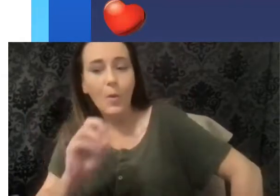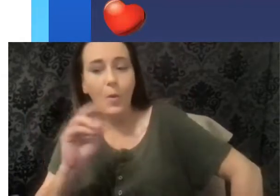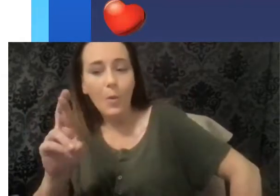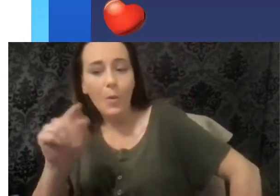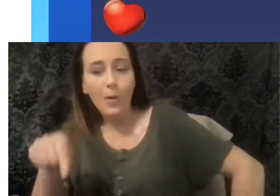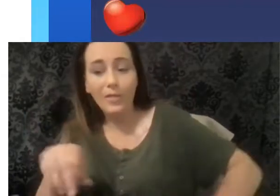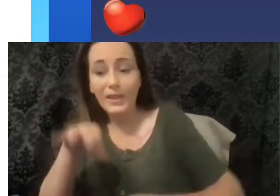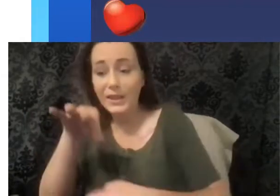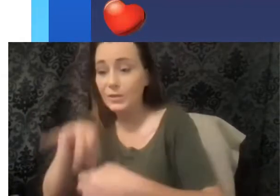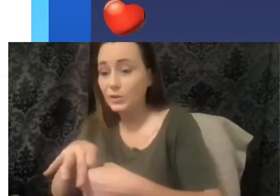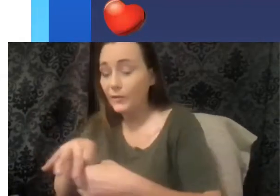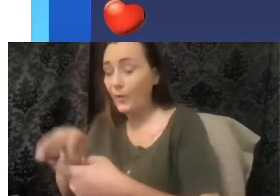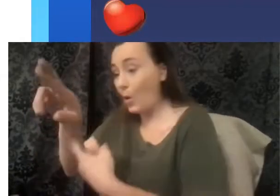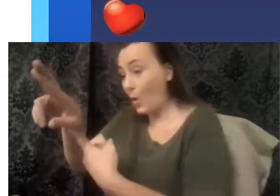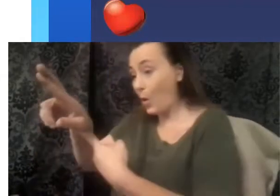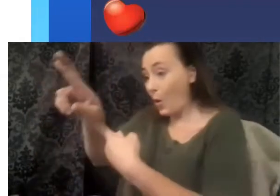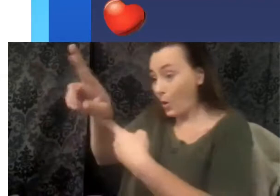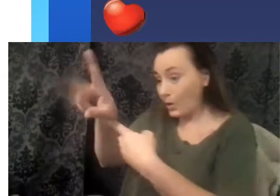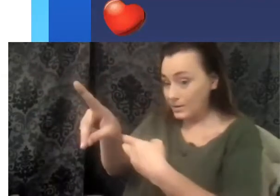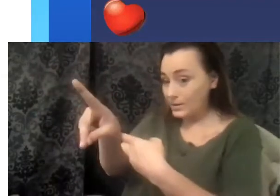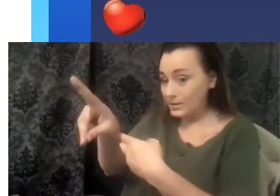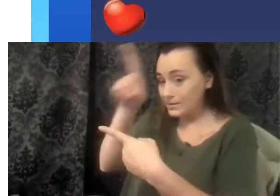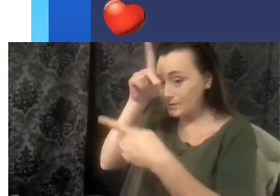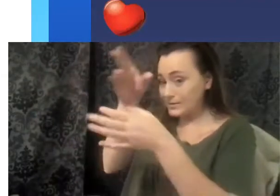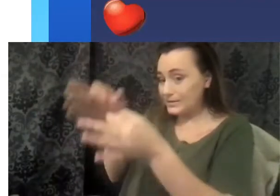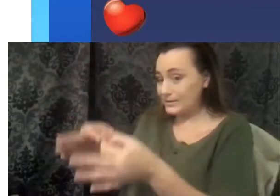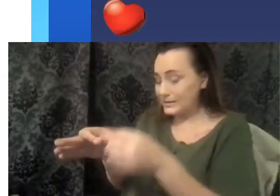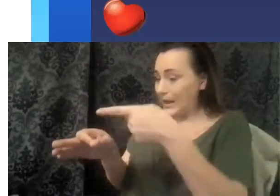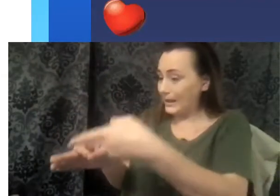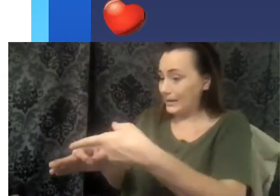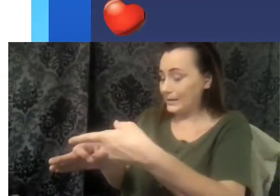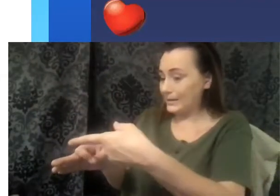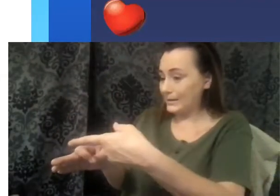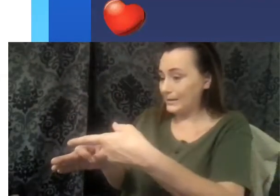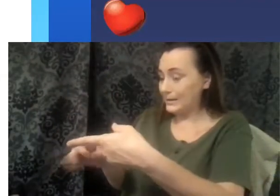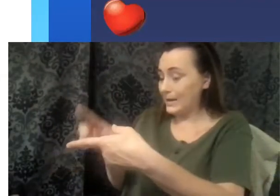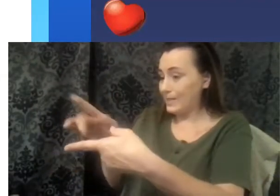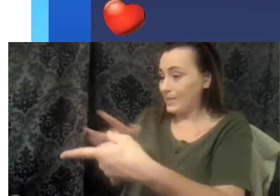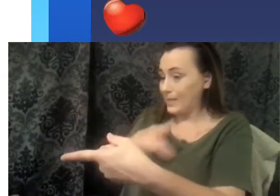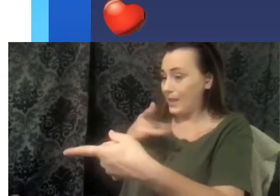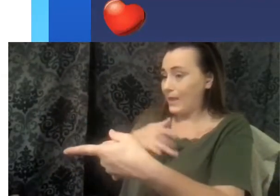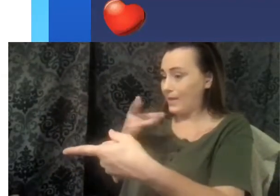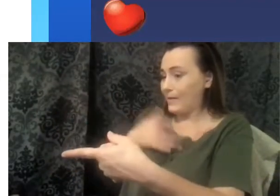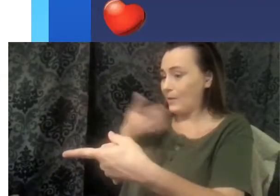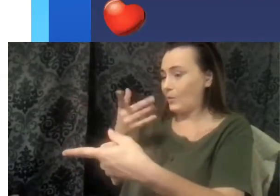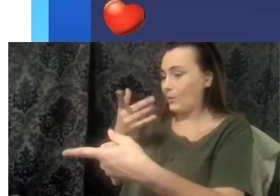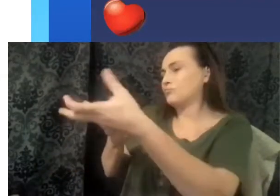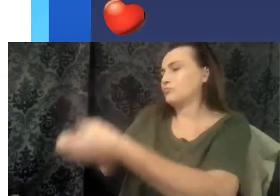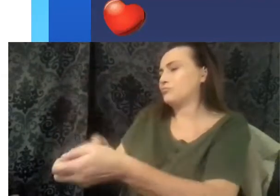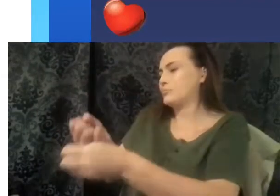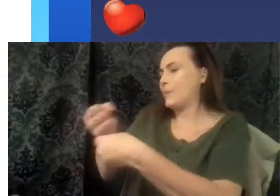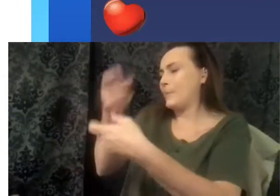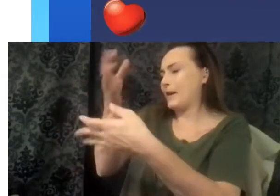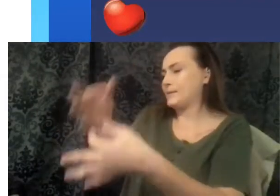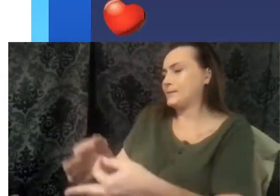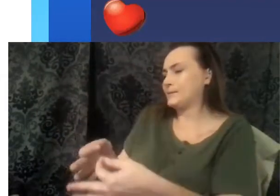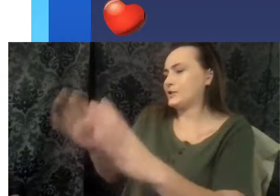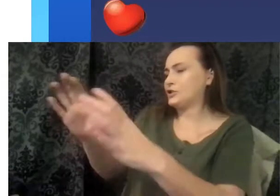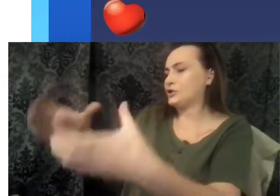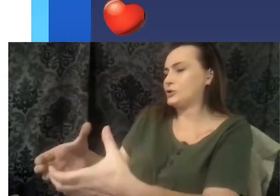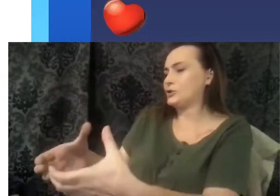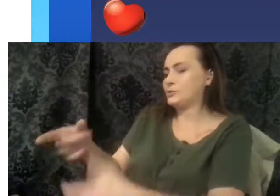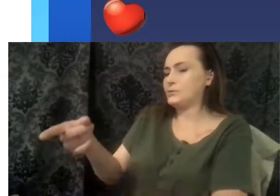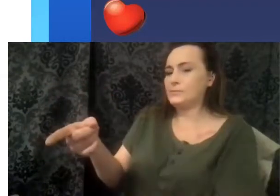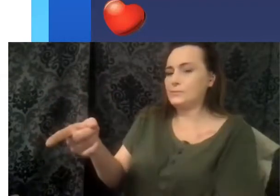delegates decided that they felt that we had given them a vote of confidence to make the decision right then and